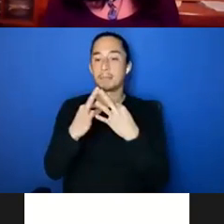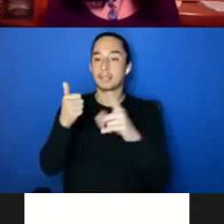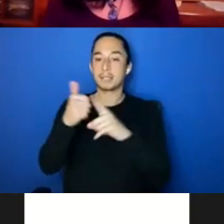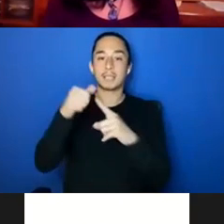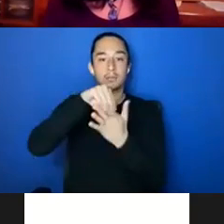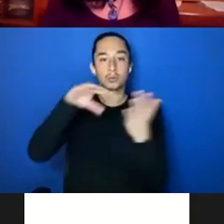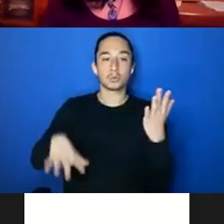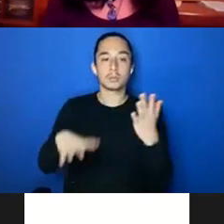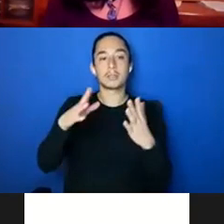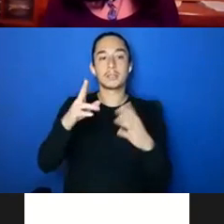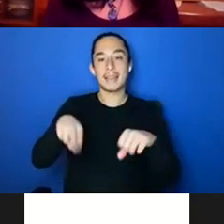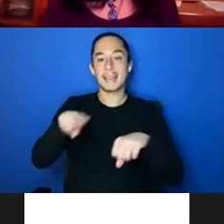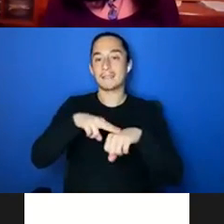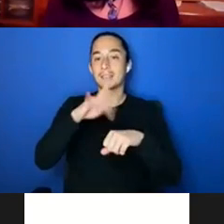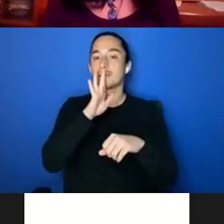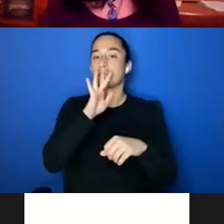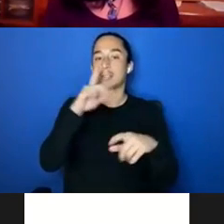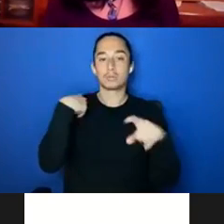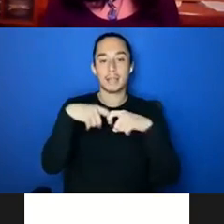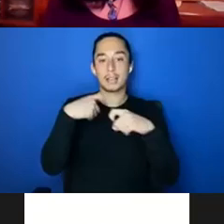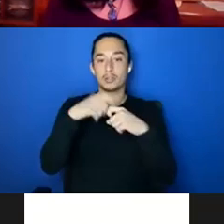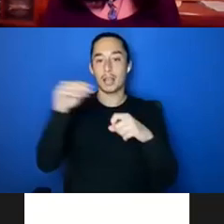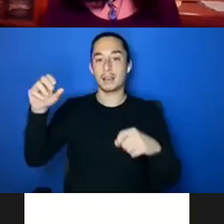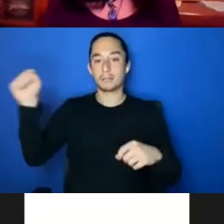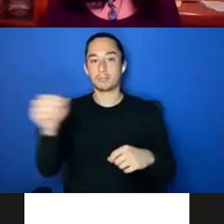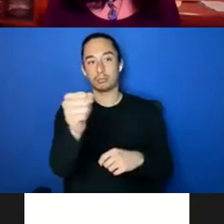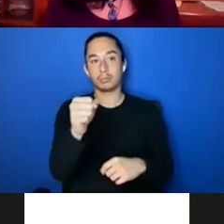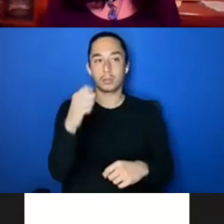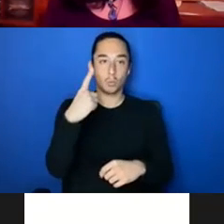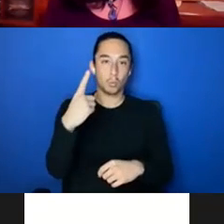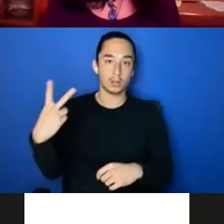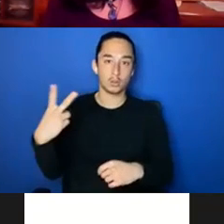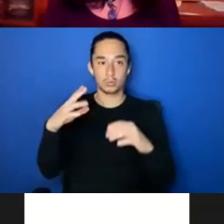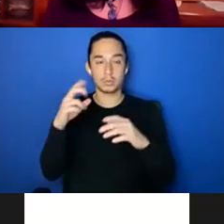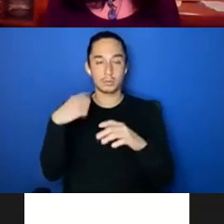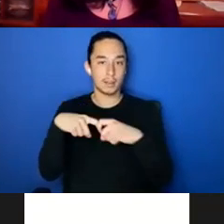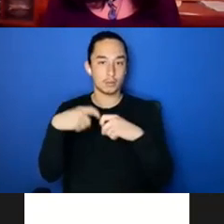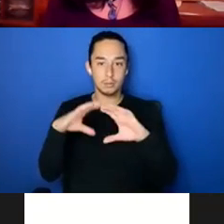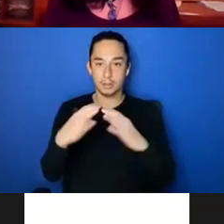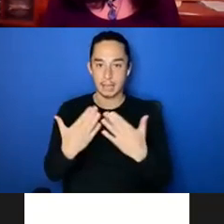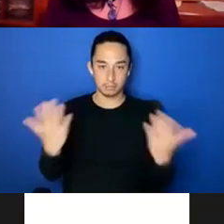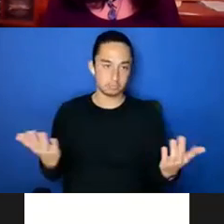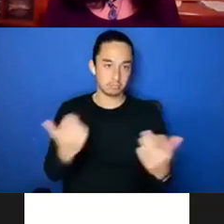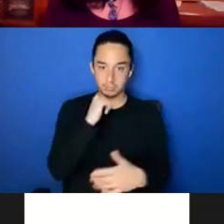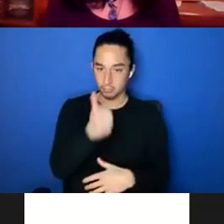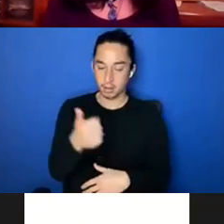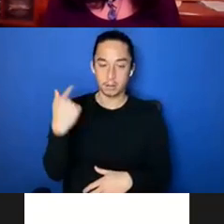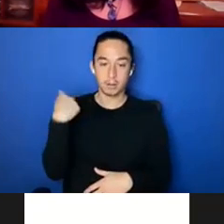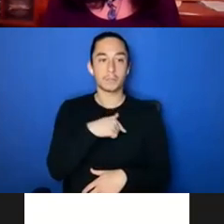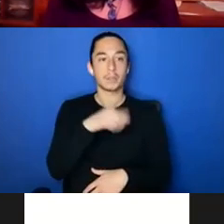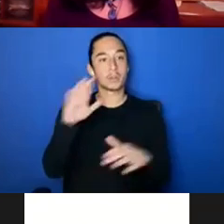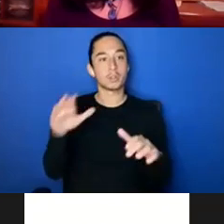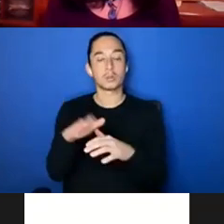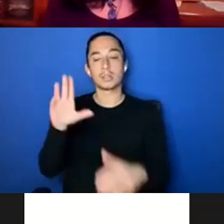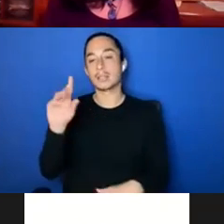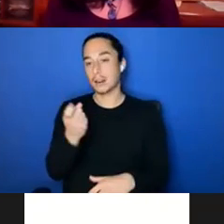native Spanish speaker and stick them into a 1-2 Spanish class. What we will do is we'll do a